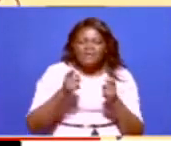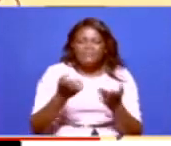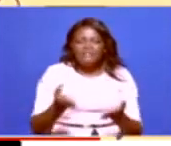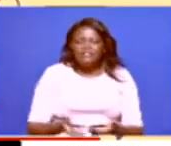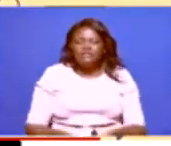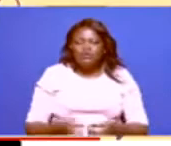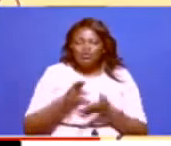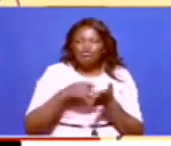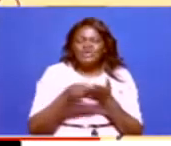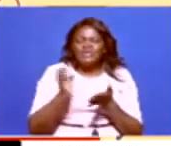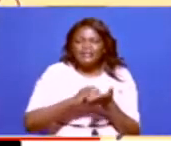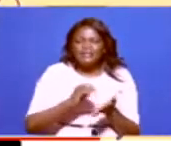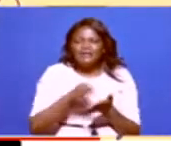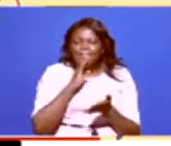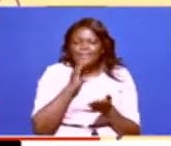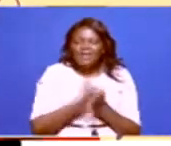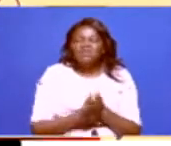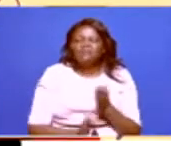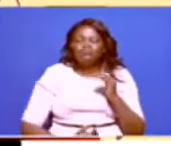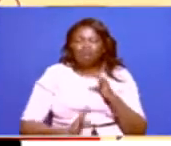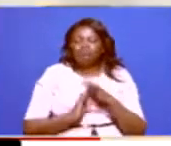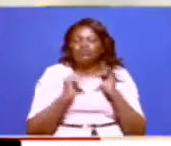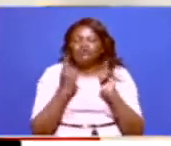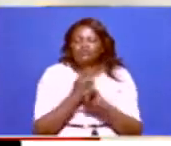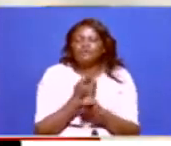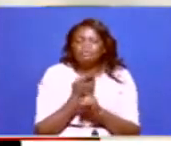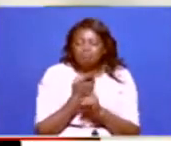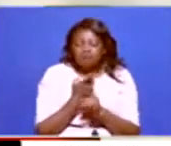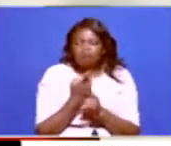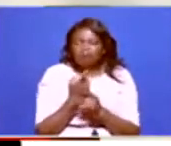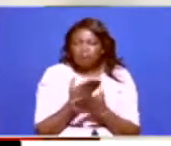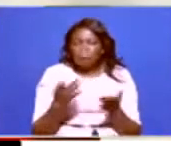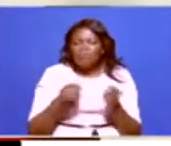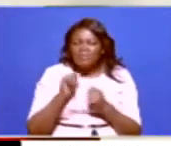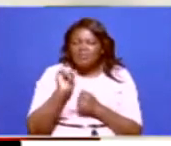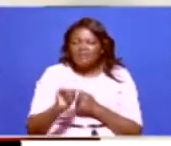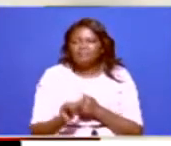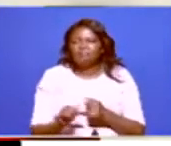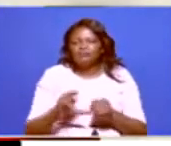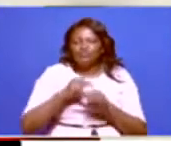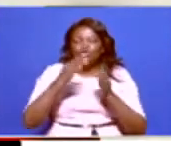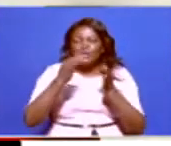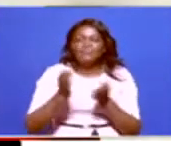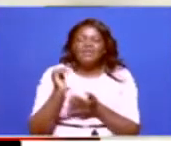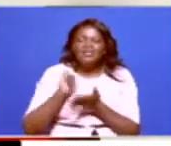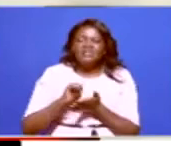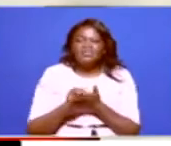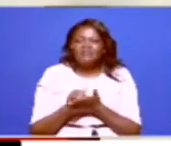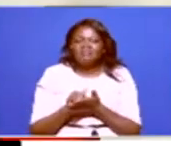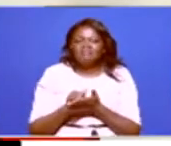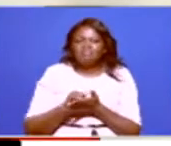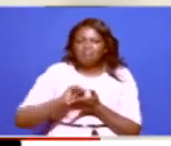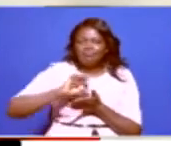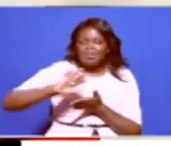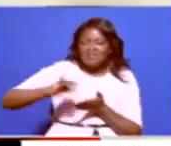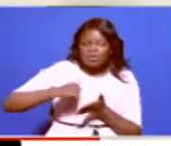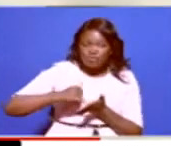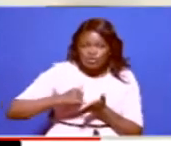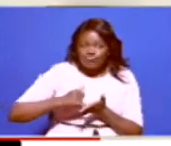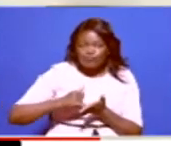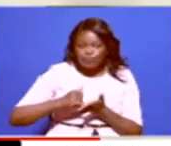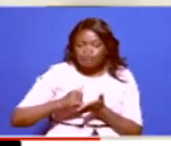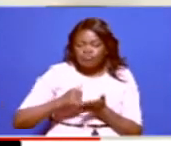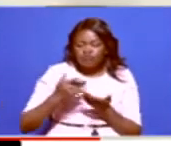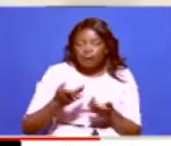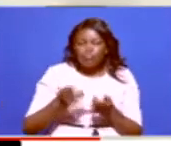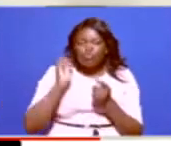the debts and to talk to the various lenders about this. The National Treasury projects that the fiscal deficit, inclusive of grants, would be